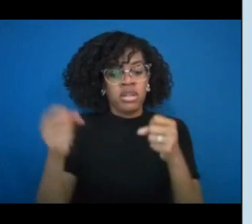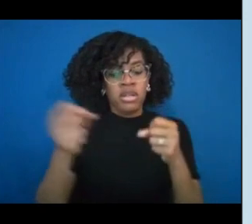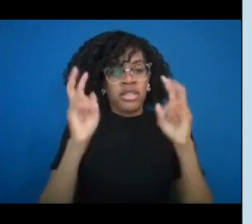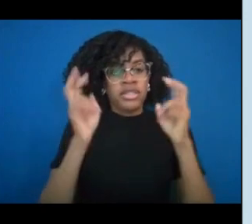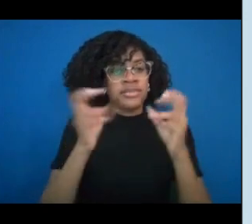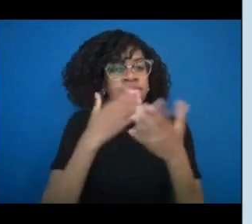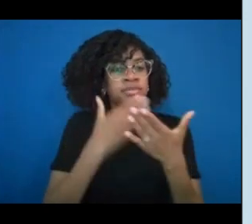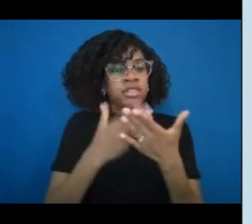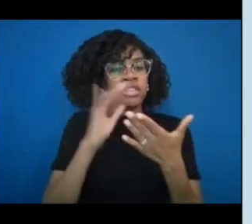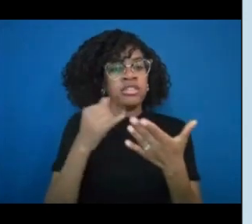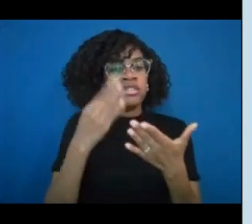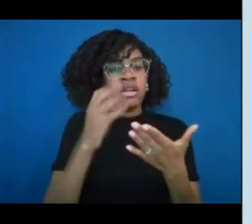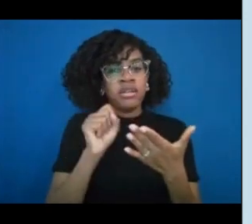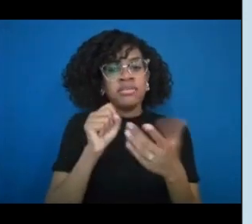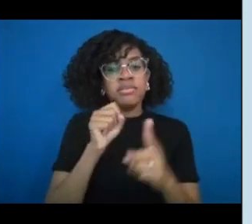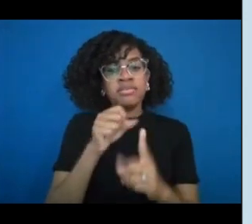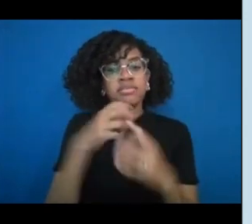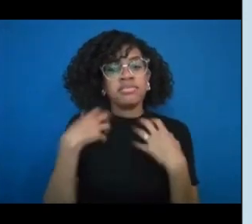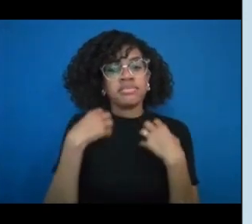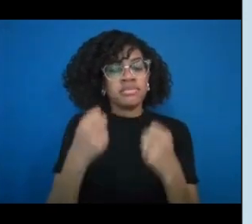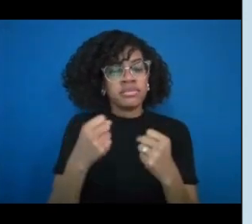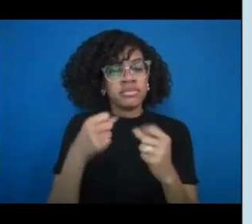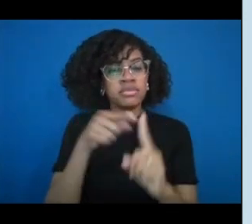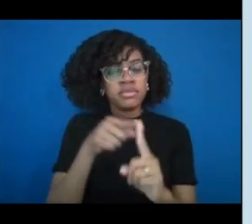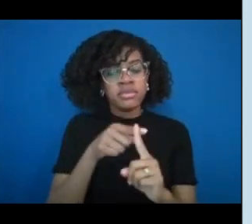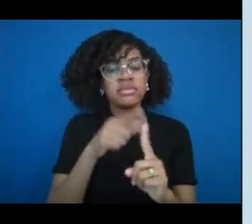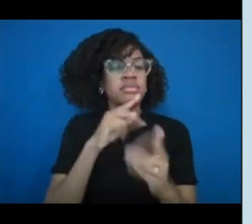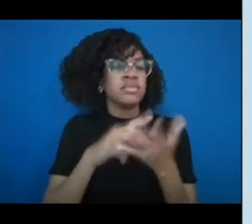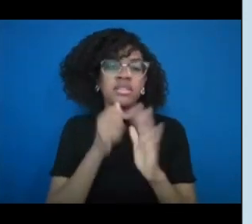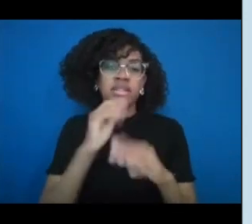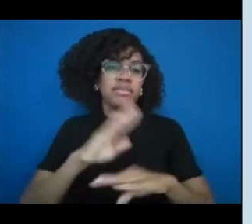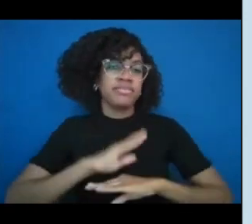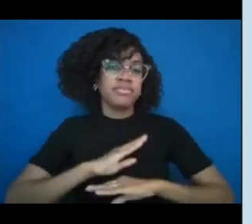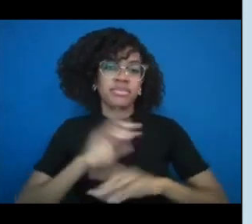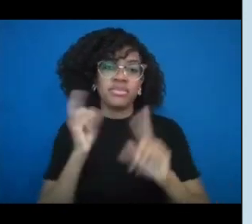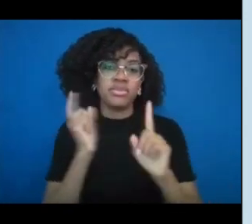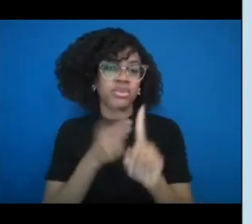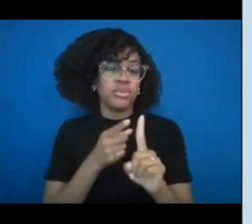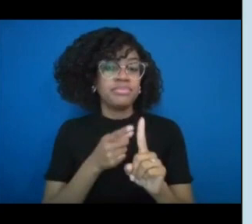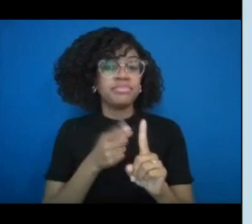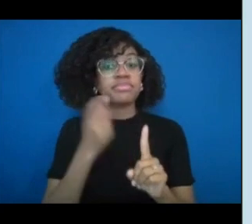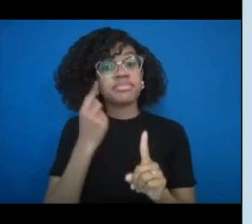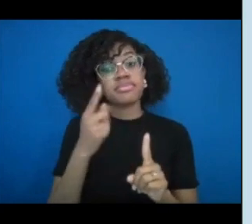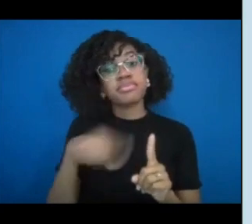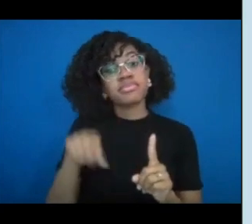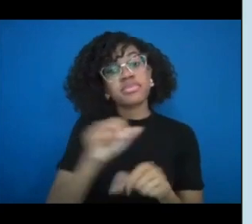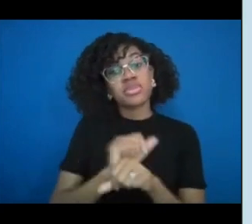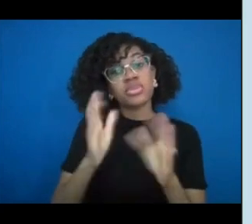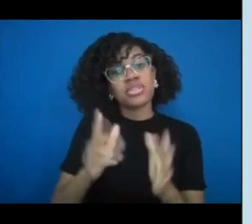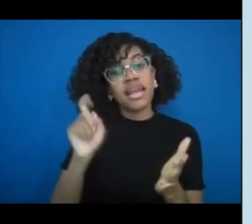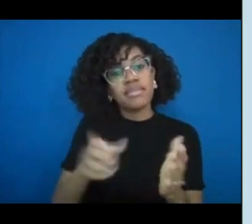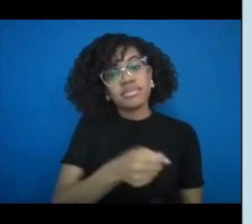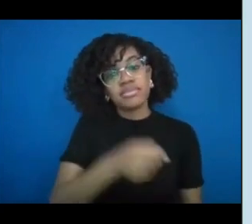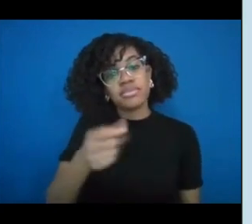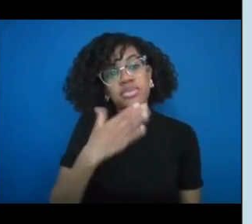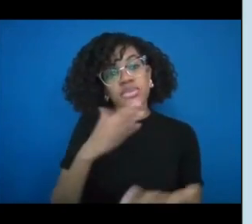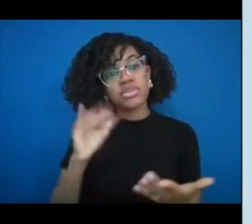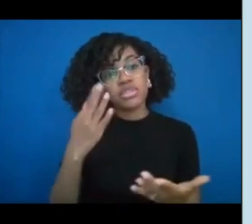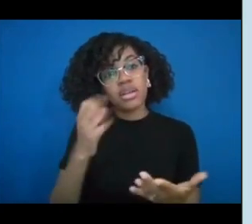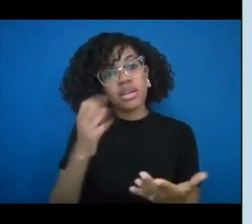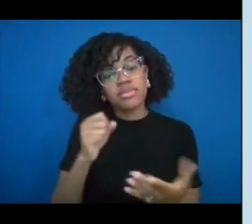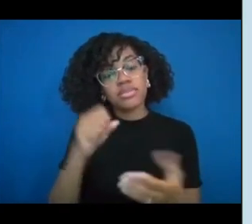that enhance climate resilience, you're not meeting the goal here. These workers need to be placed in good jobs within